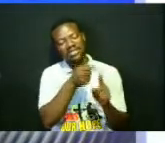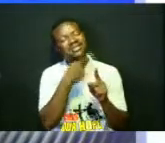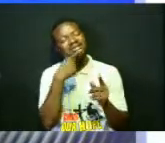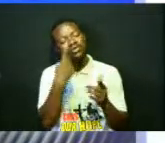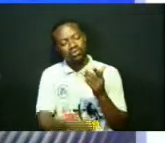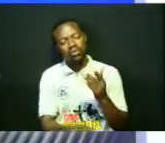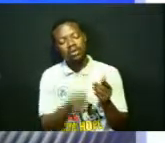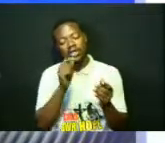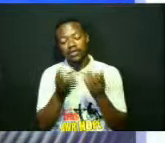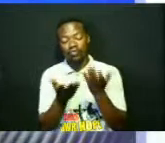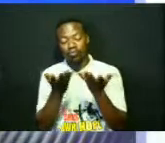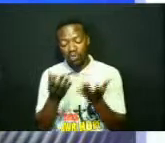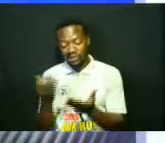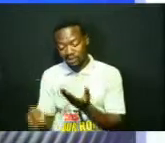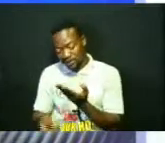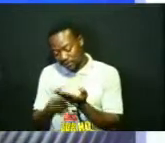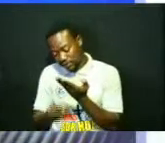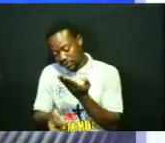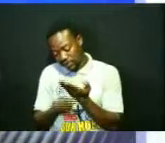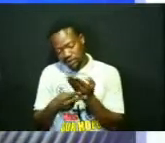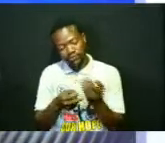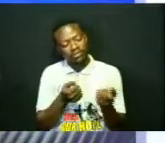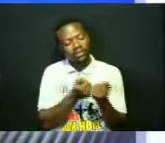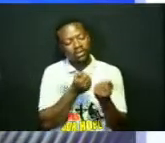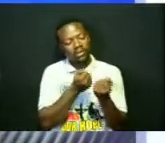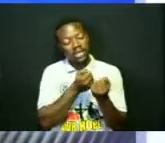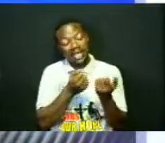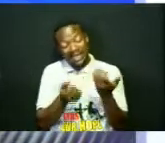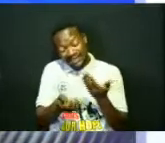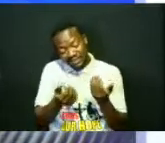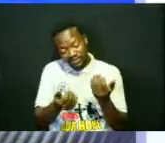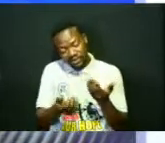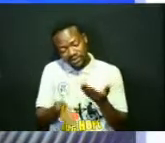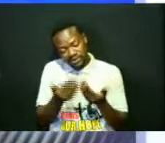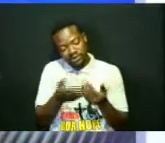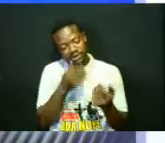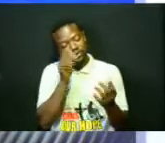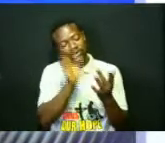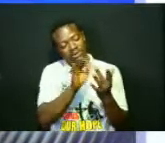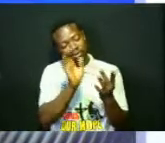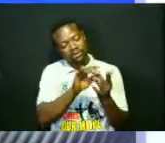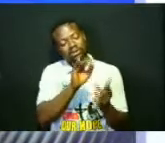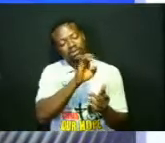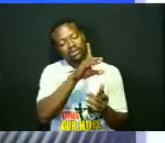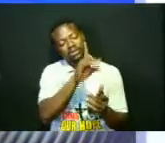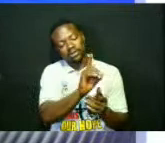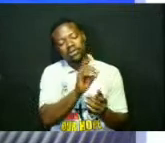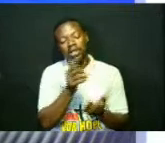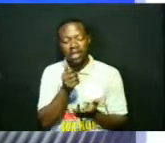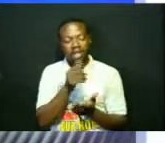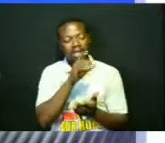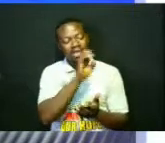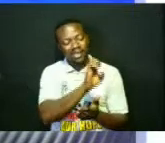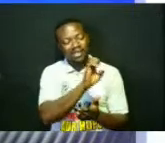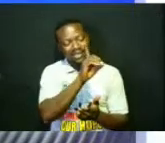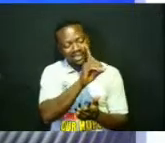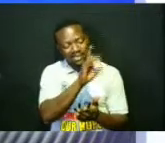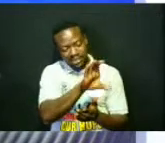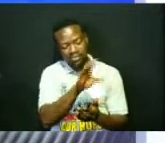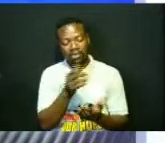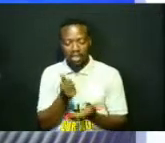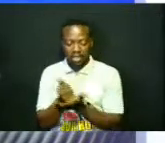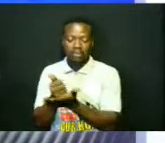help you to be able to save one day at a time so that your financial independence can become